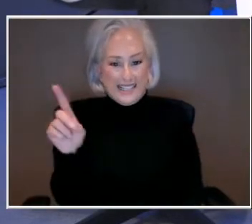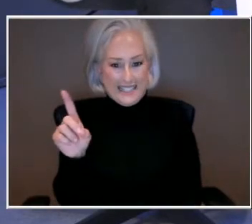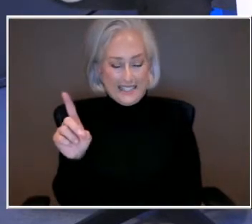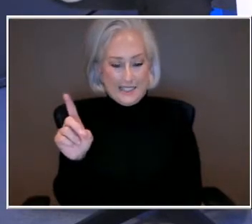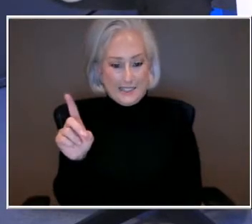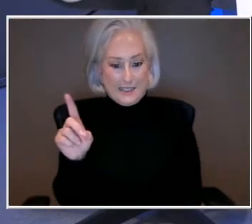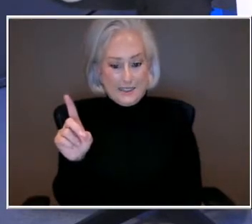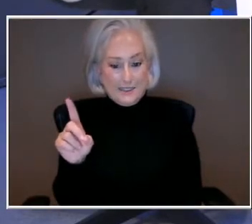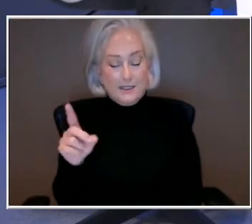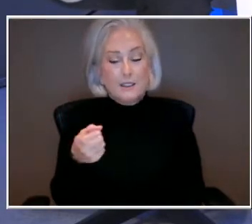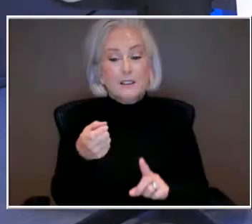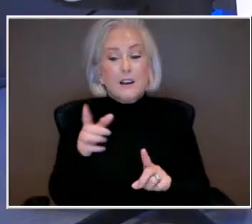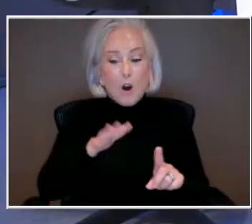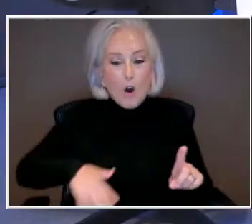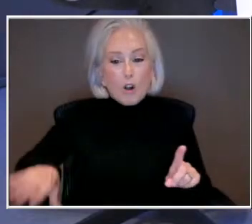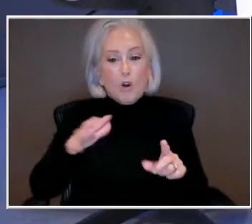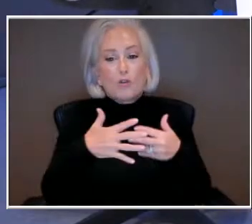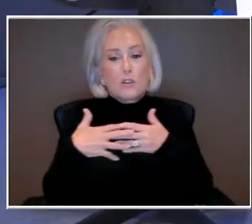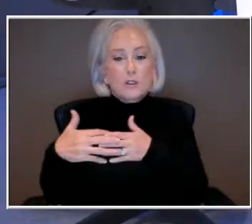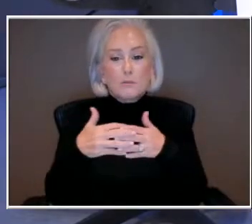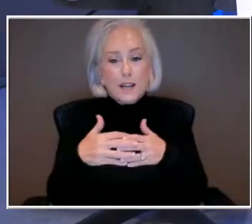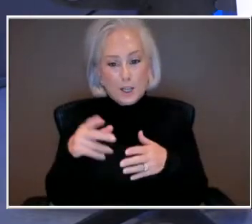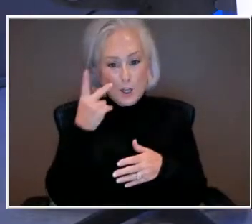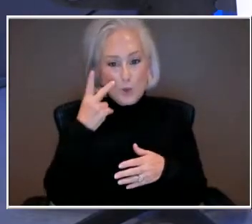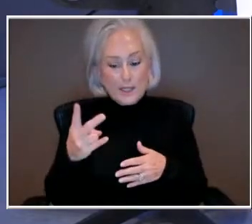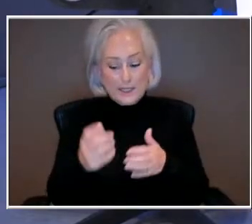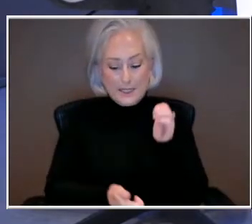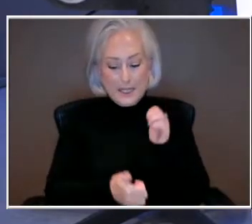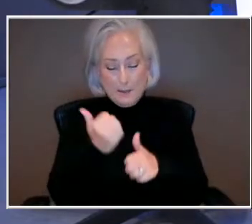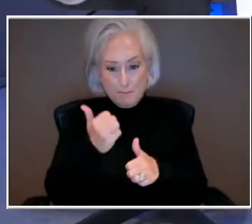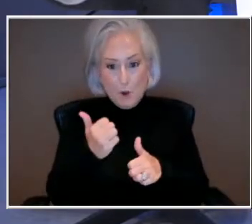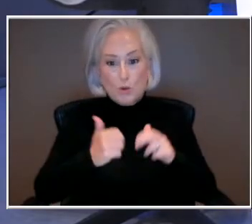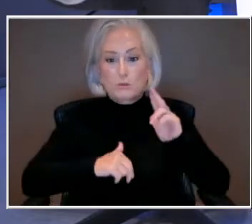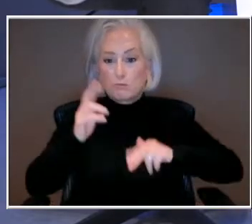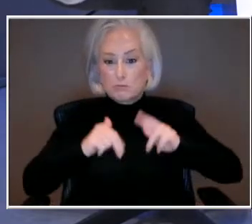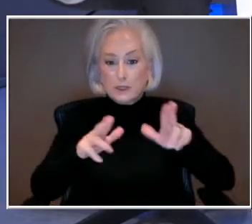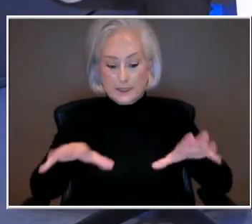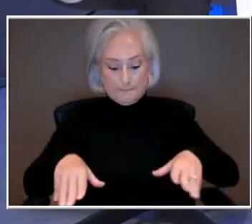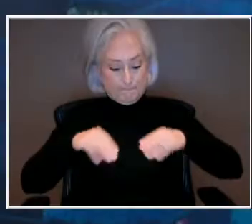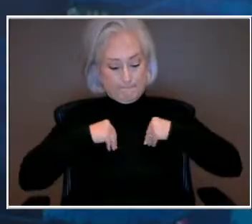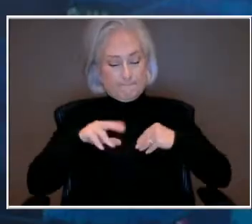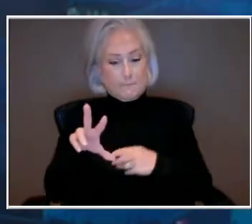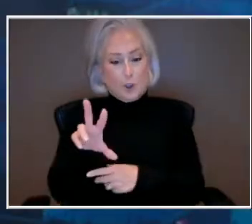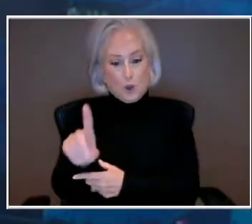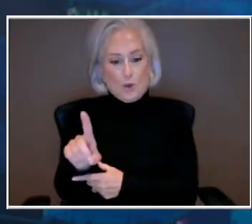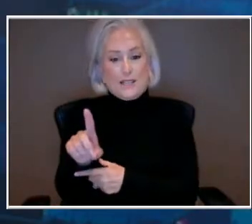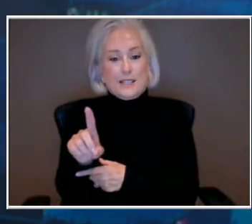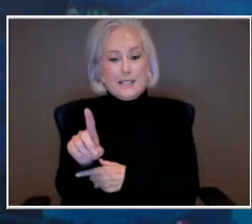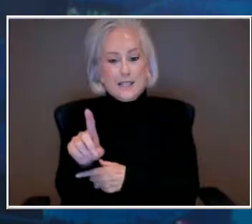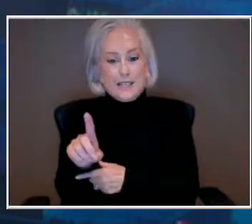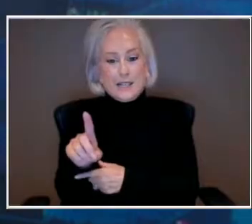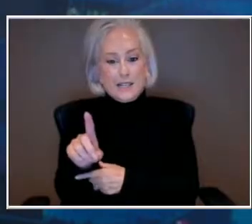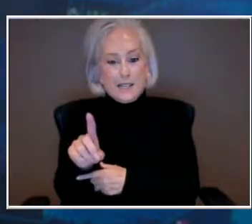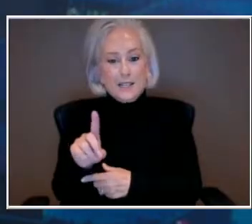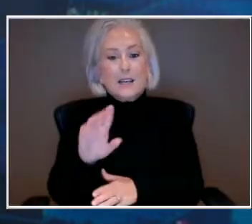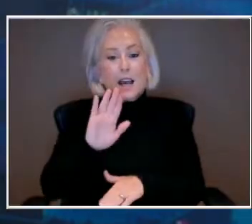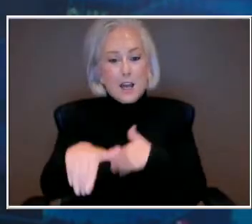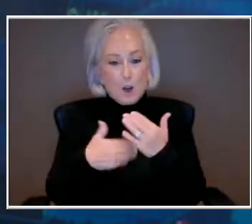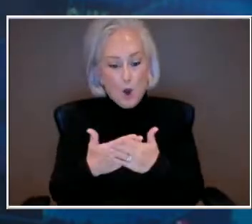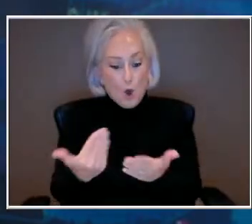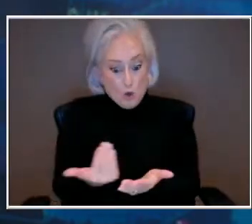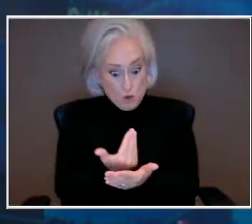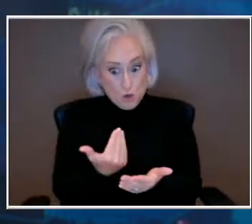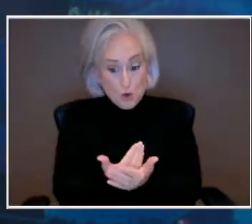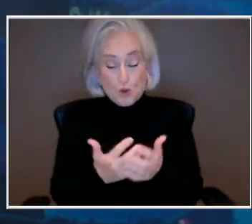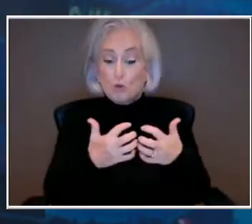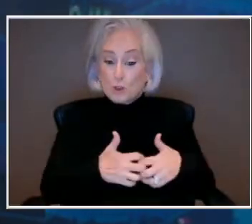past 10 years, we're seeing that most facilities are adopting 3D technology, and all new mammogram units have that, but certainly we'll